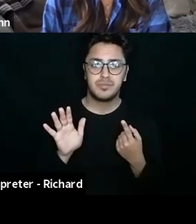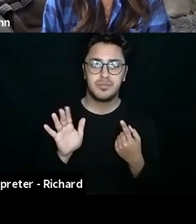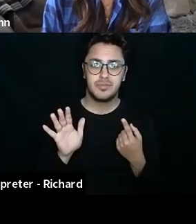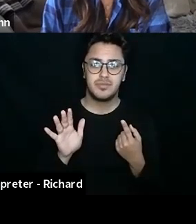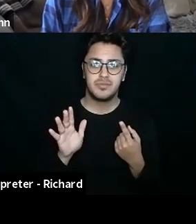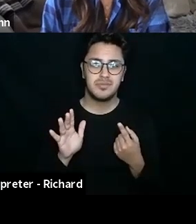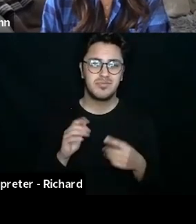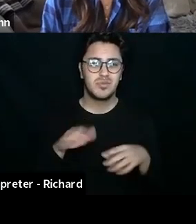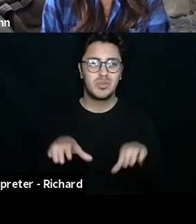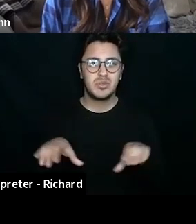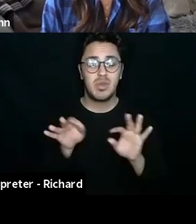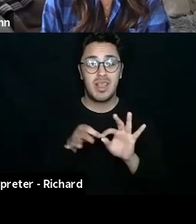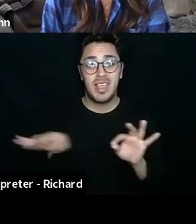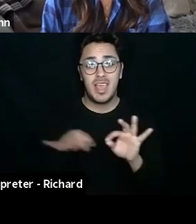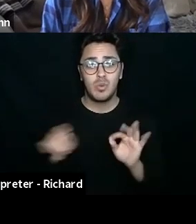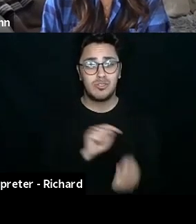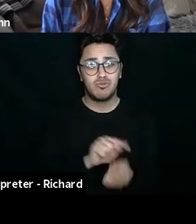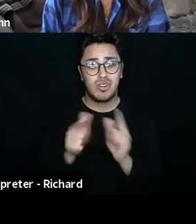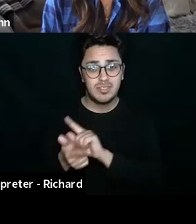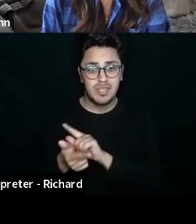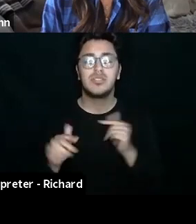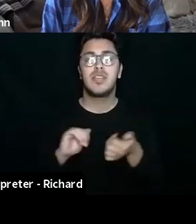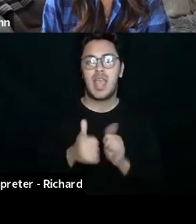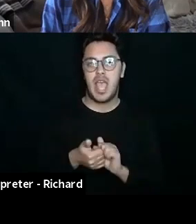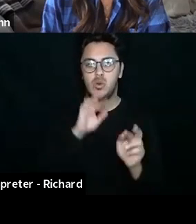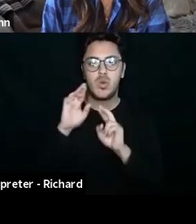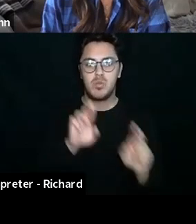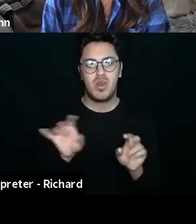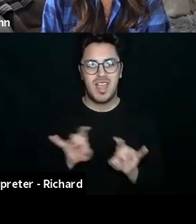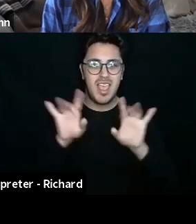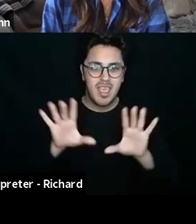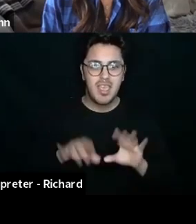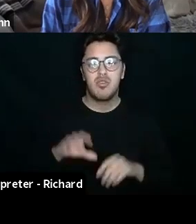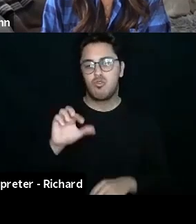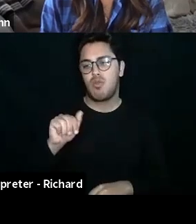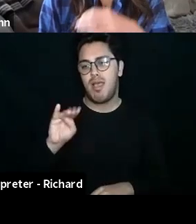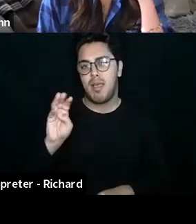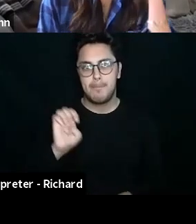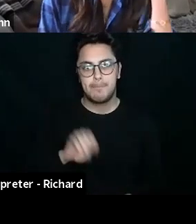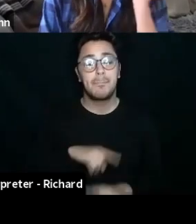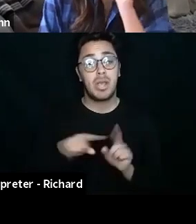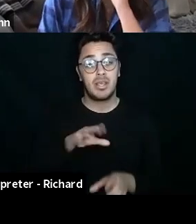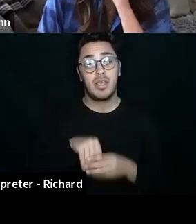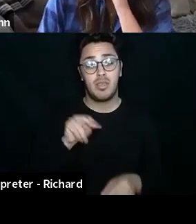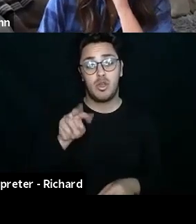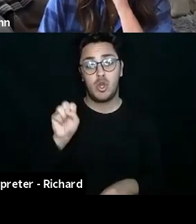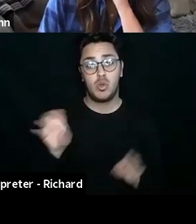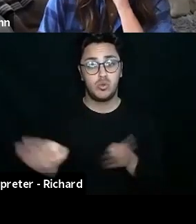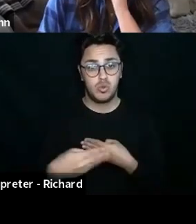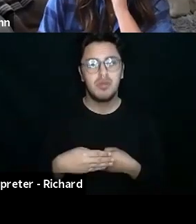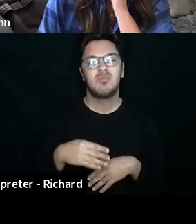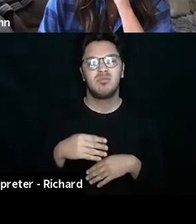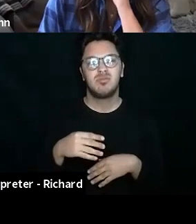sort of language translations on how to report a hate crime. But in our newsroom, we've had a lot of conversations, which I think reflect on what Brian and